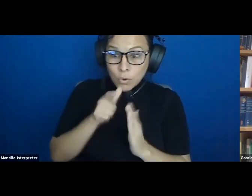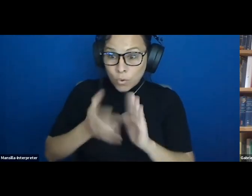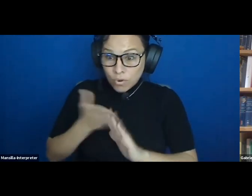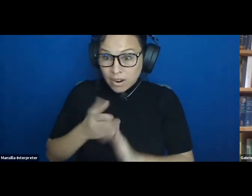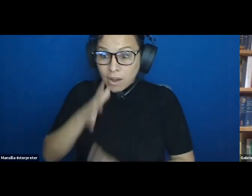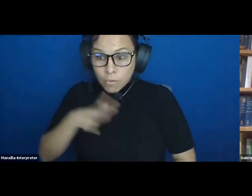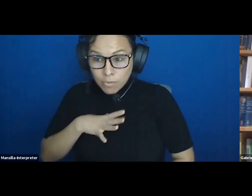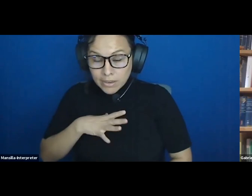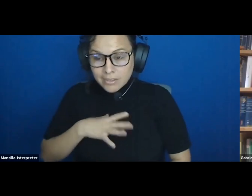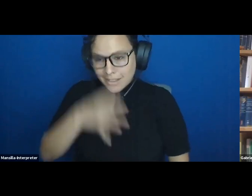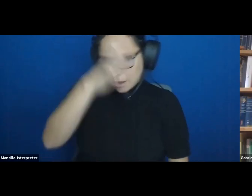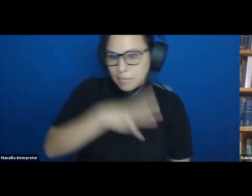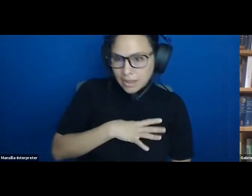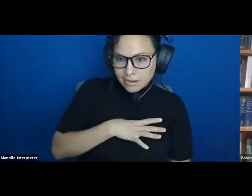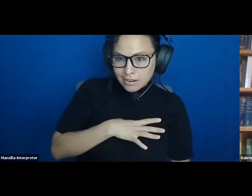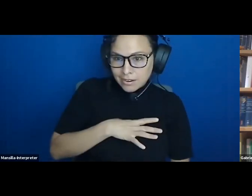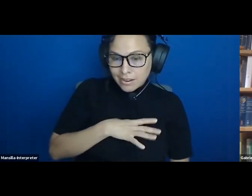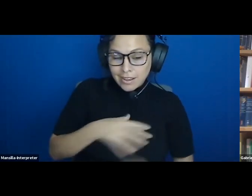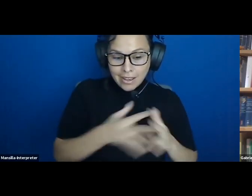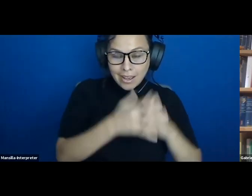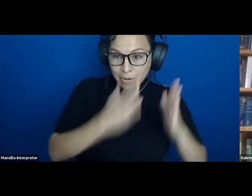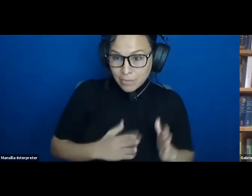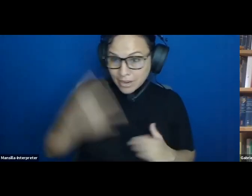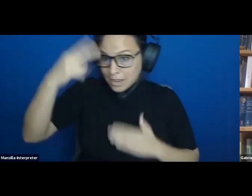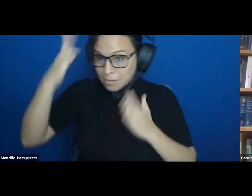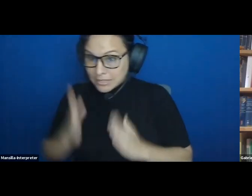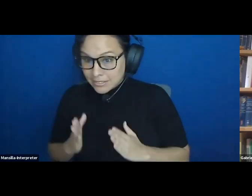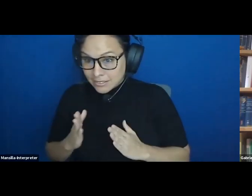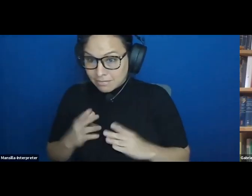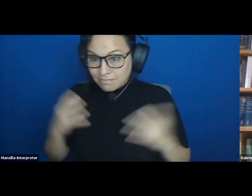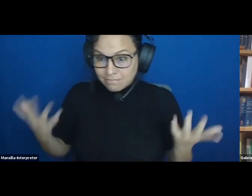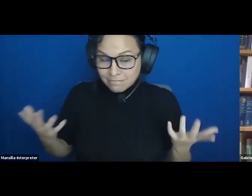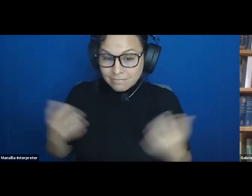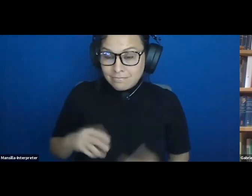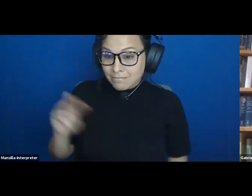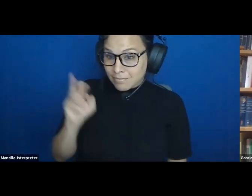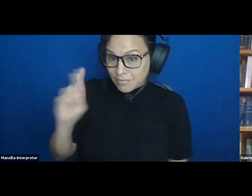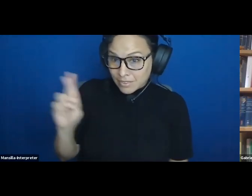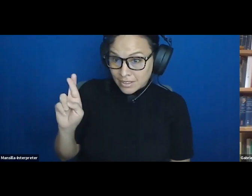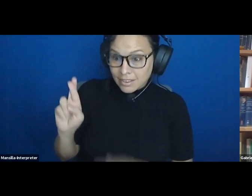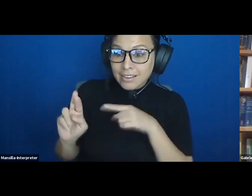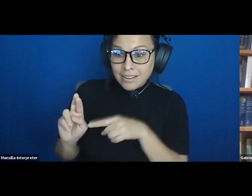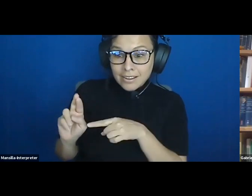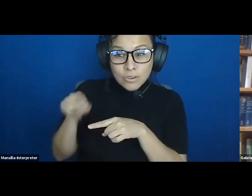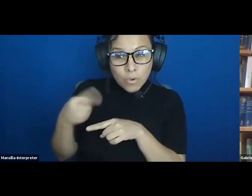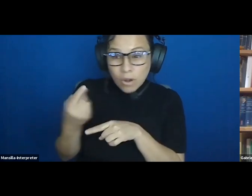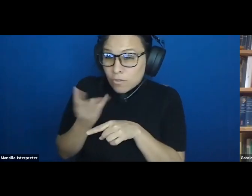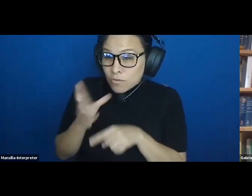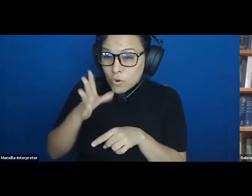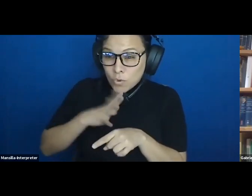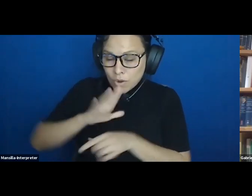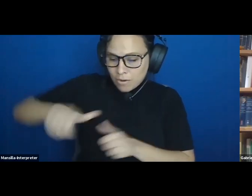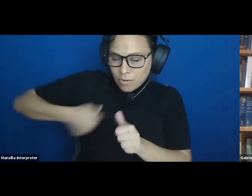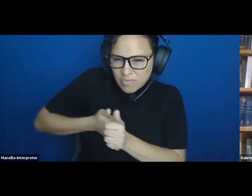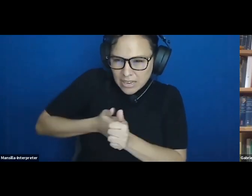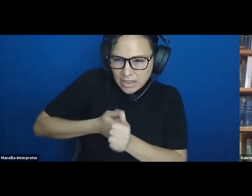and a man, by an American and a Mexican. Margaret Randall was one of the few women behind the